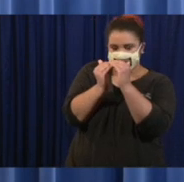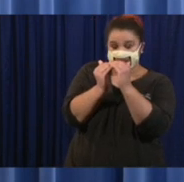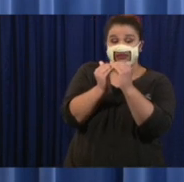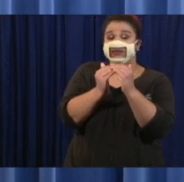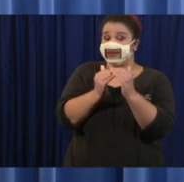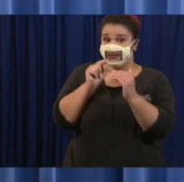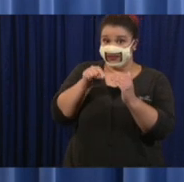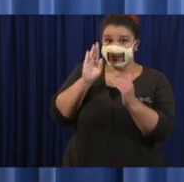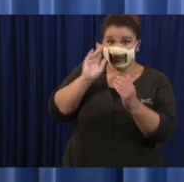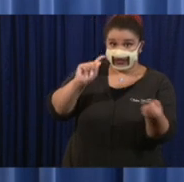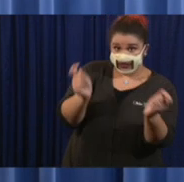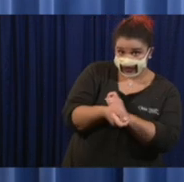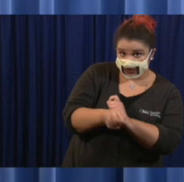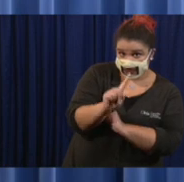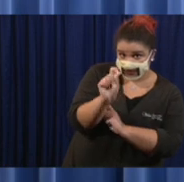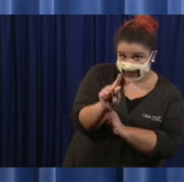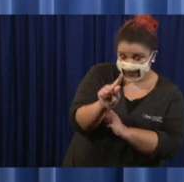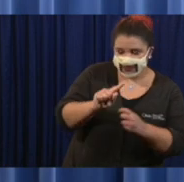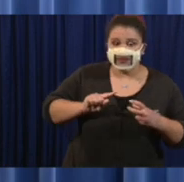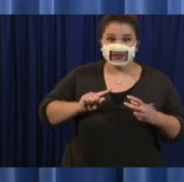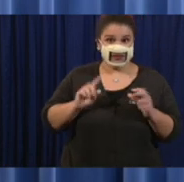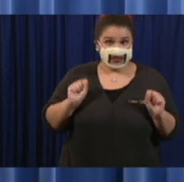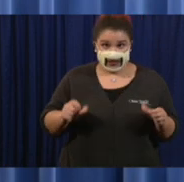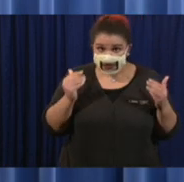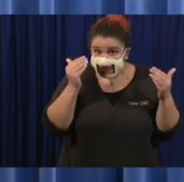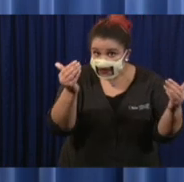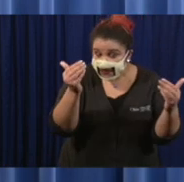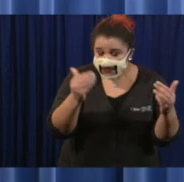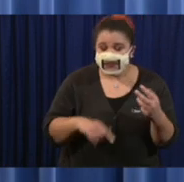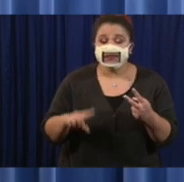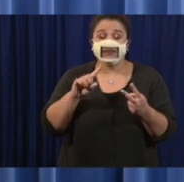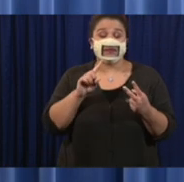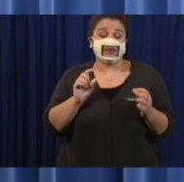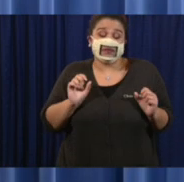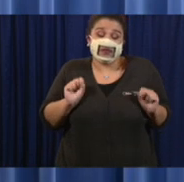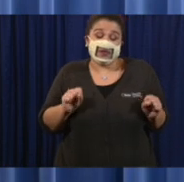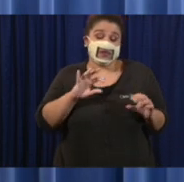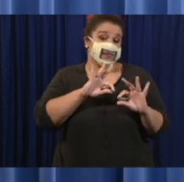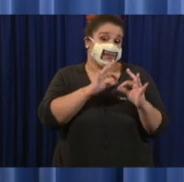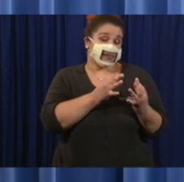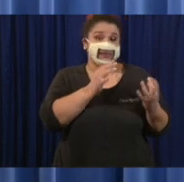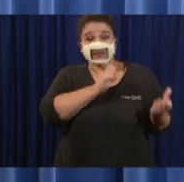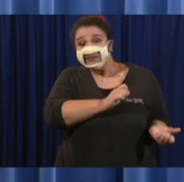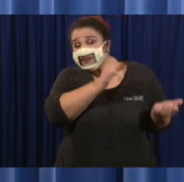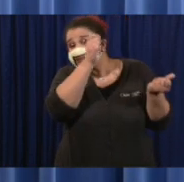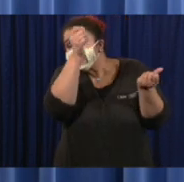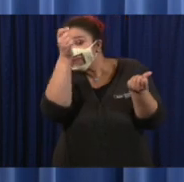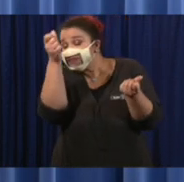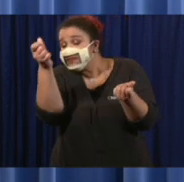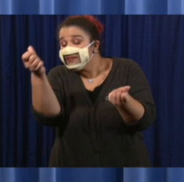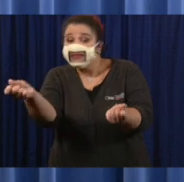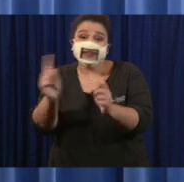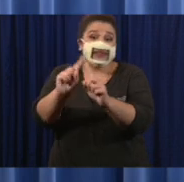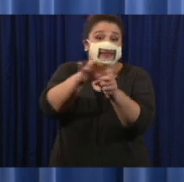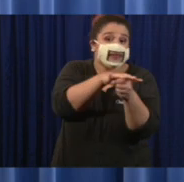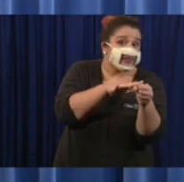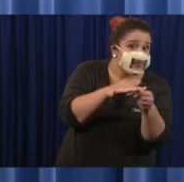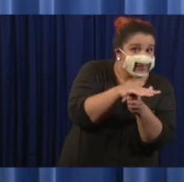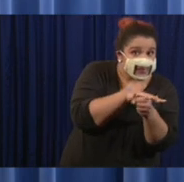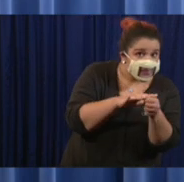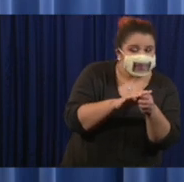lifted? Can families, are they free to maybe take a road trip to Lake Cumberland, Gatlinburg, Smoky Mountains? And also a